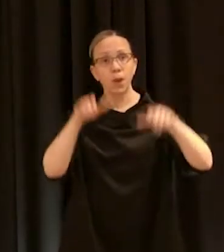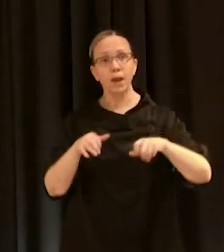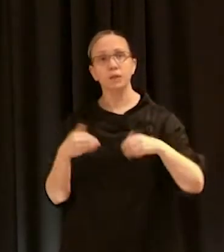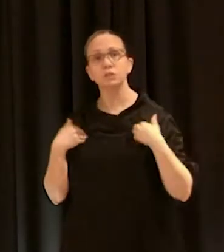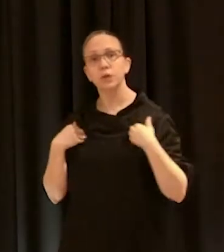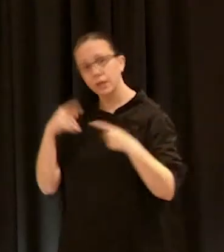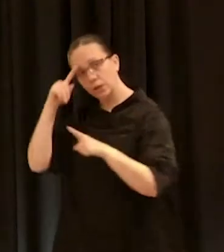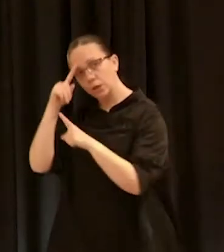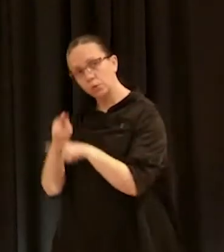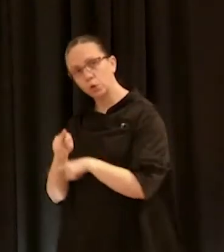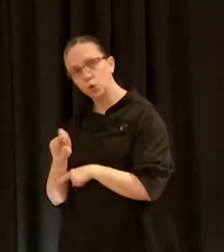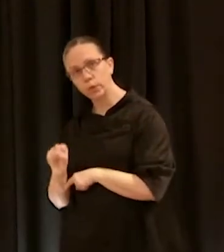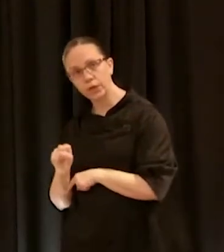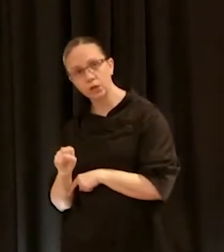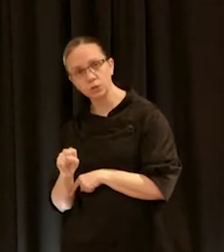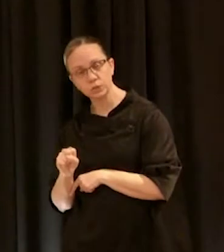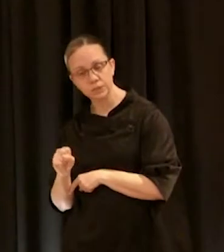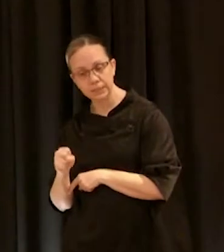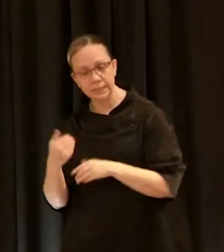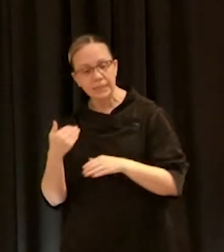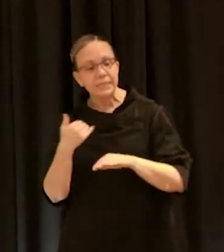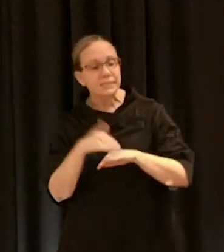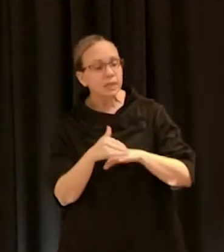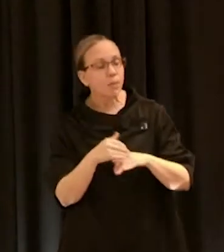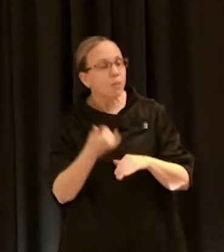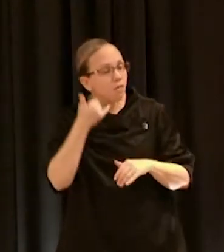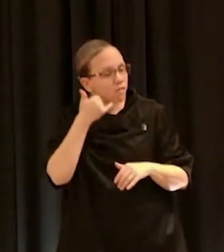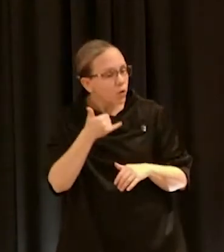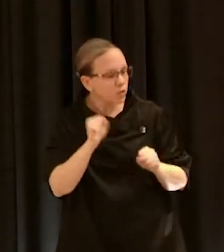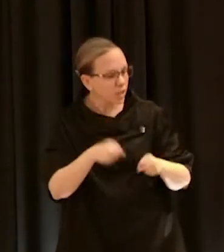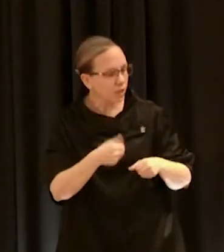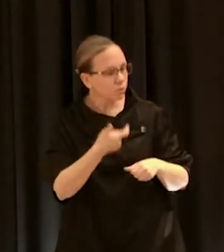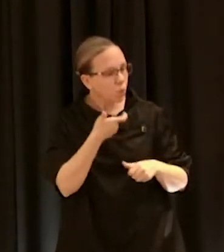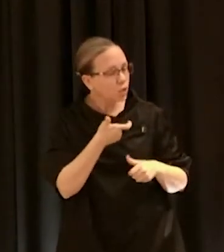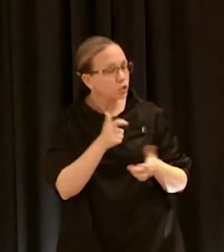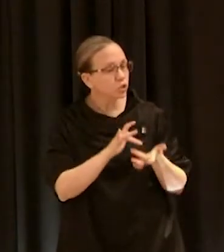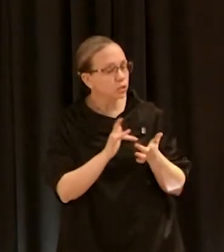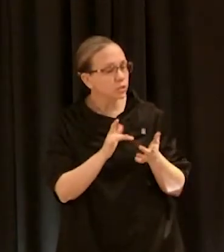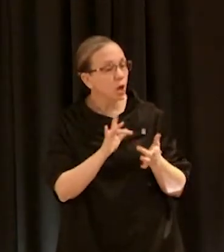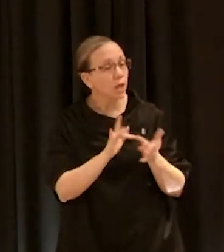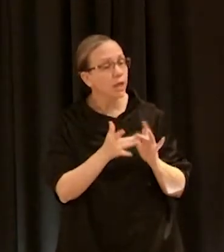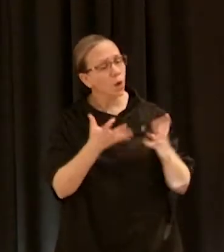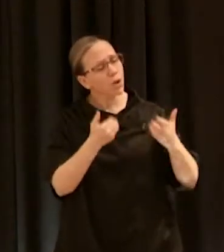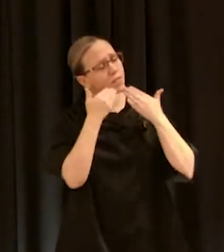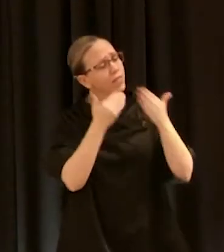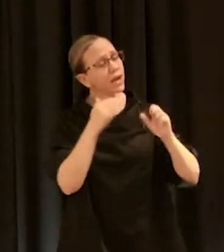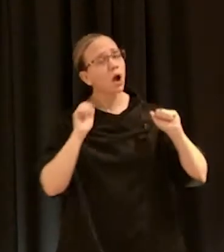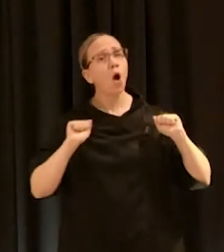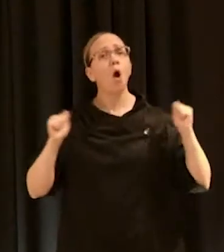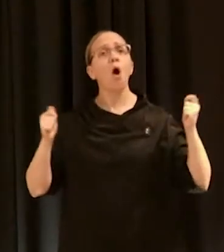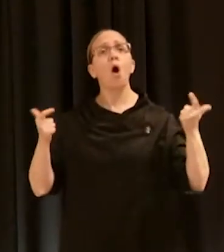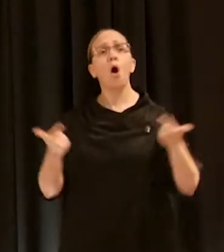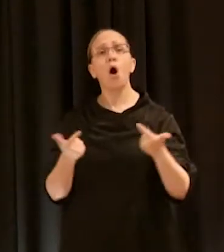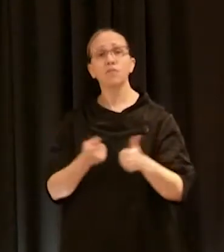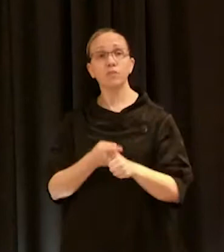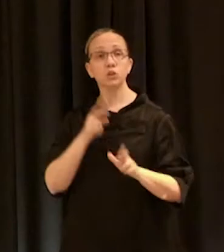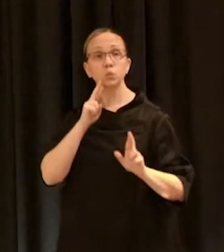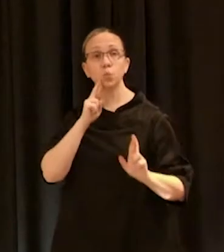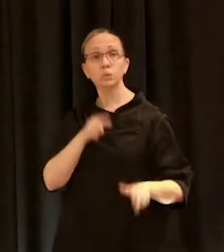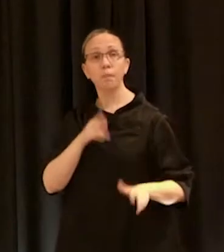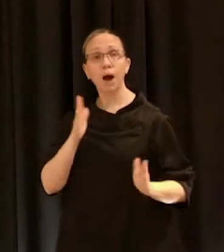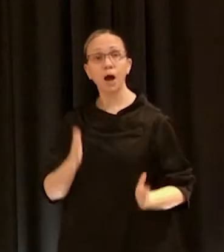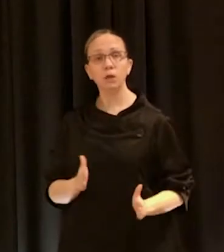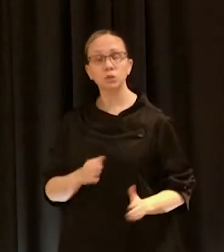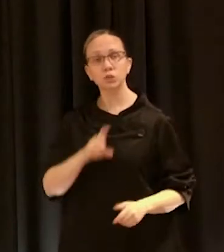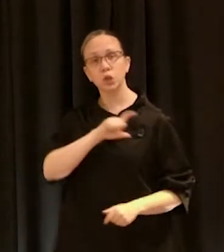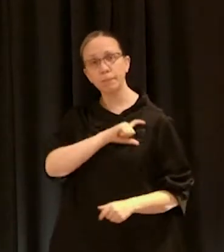there with a phone to let them watch just this little segment of our service, because I want to thank all of our first responders and